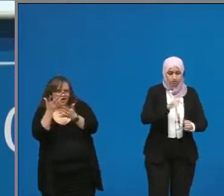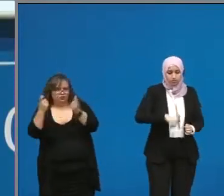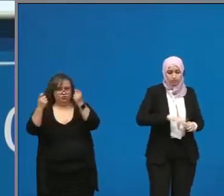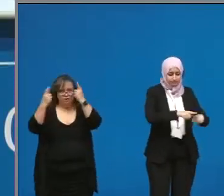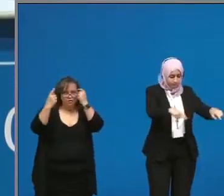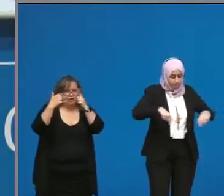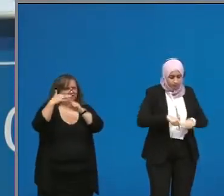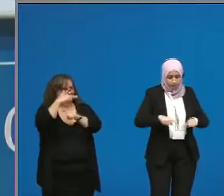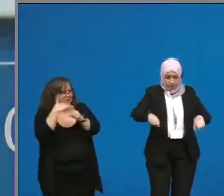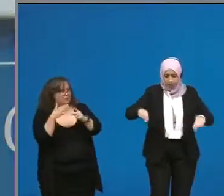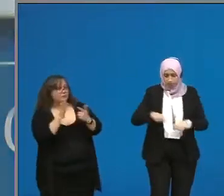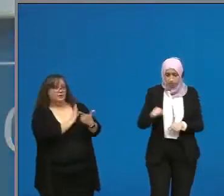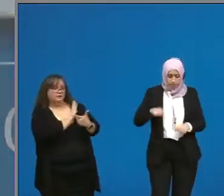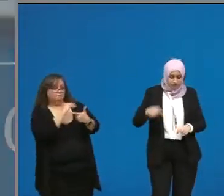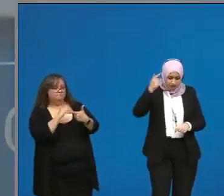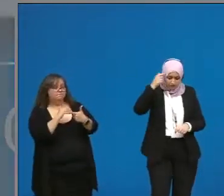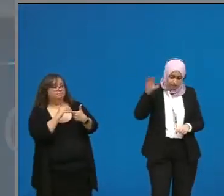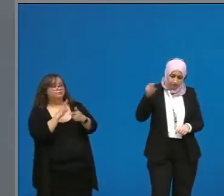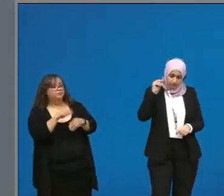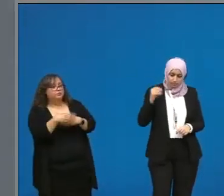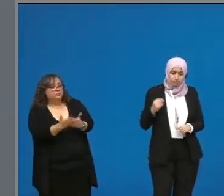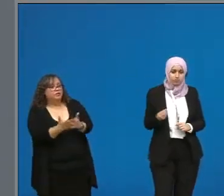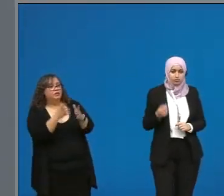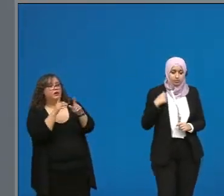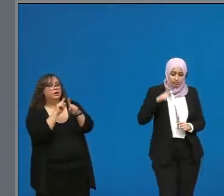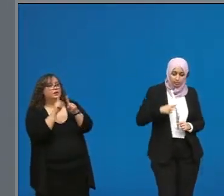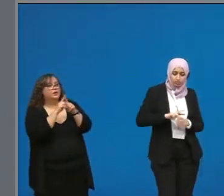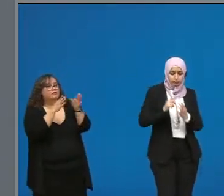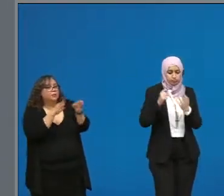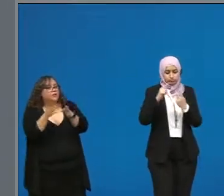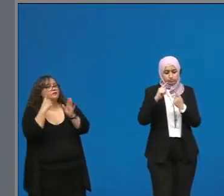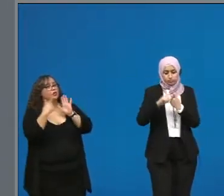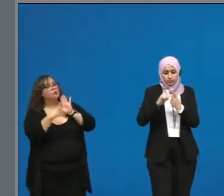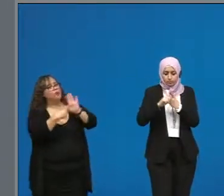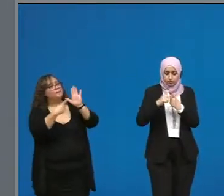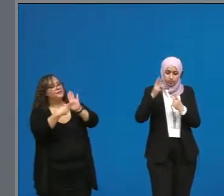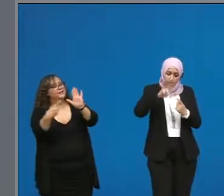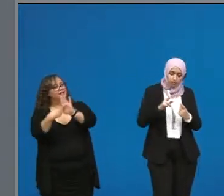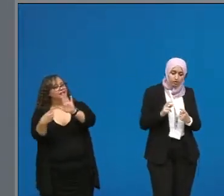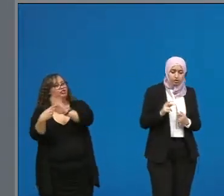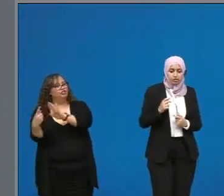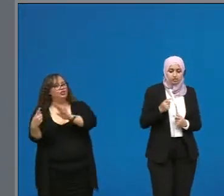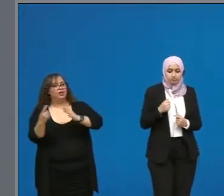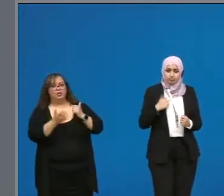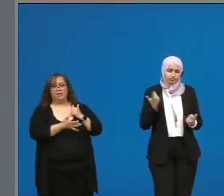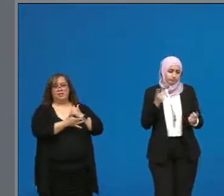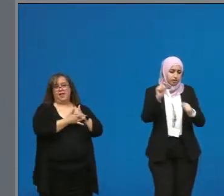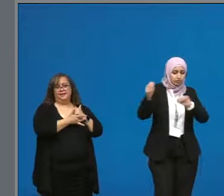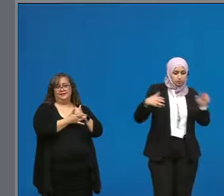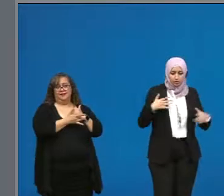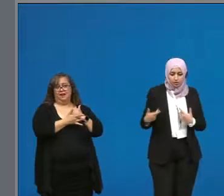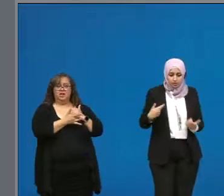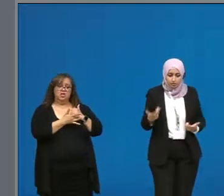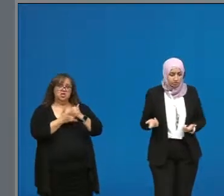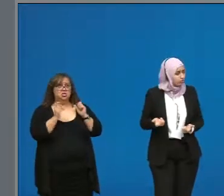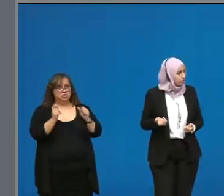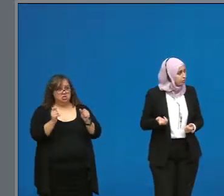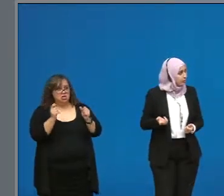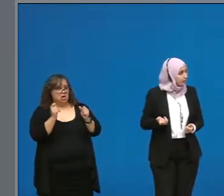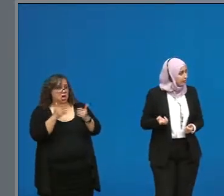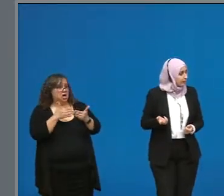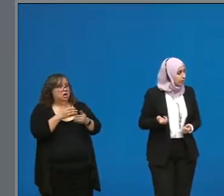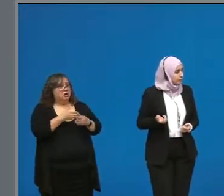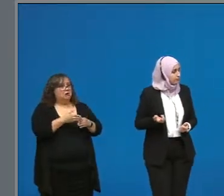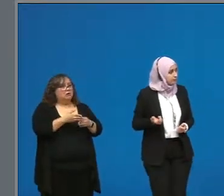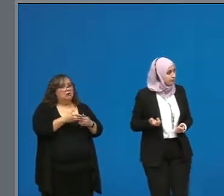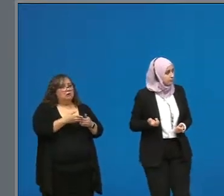second thing is we need to provide multiple ways of representation. And in a technology conference, it's a little bit easier to understand.